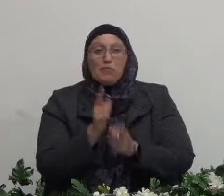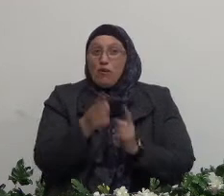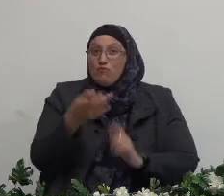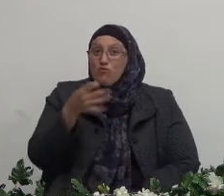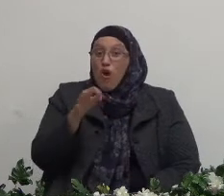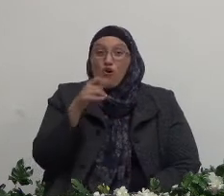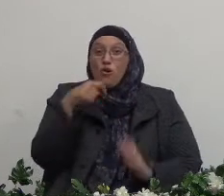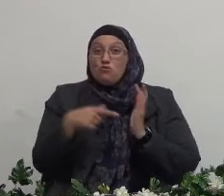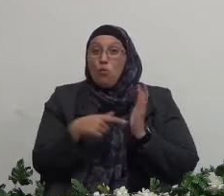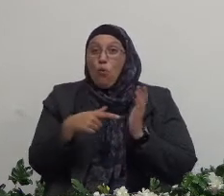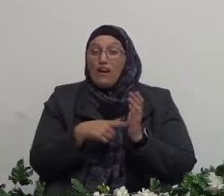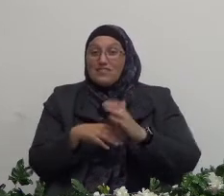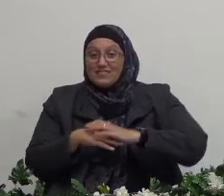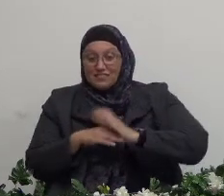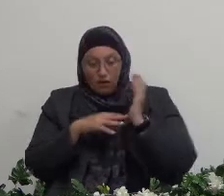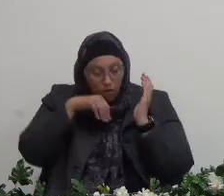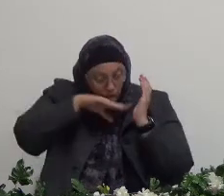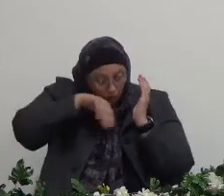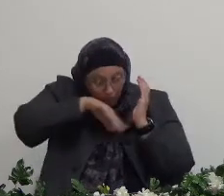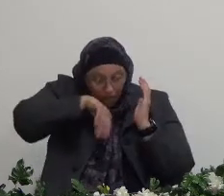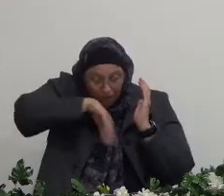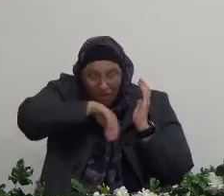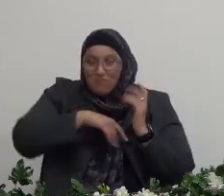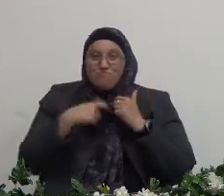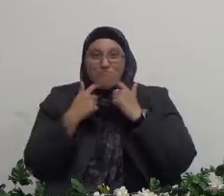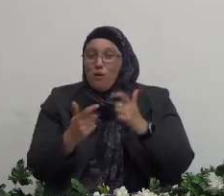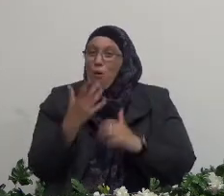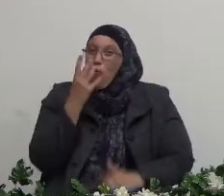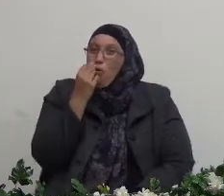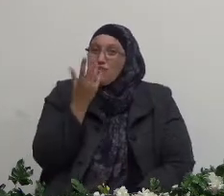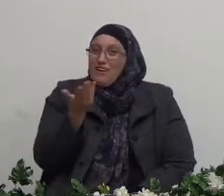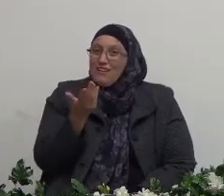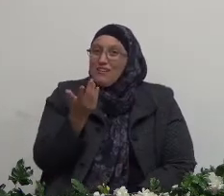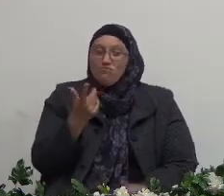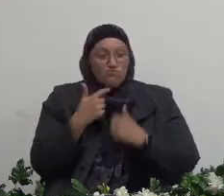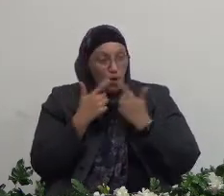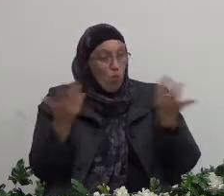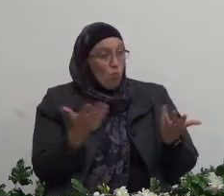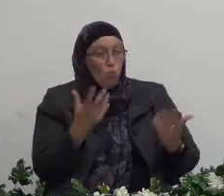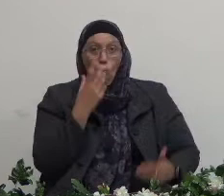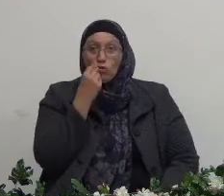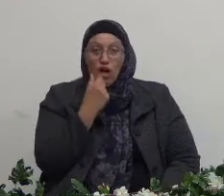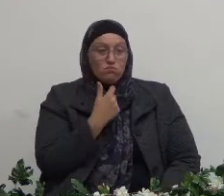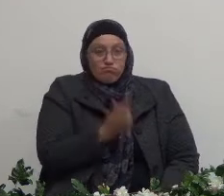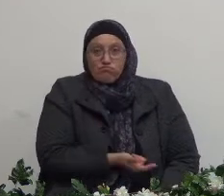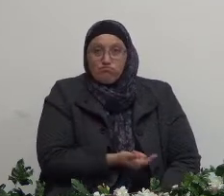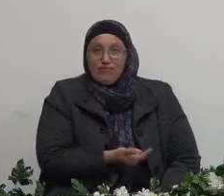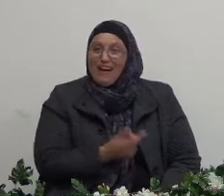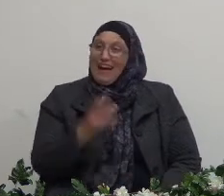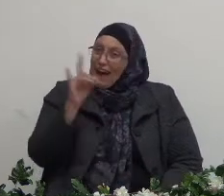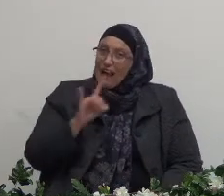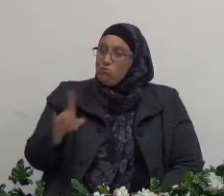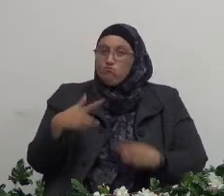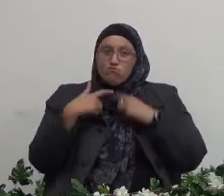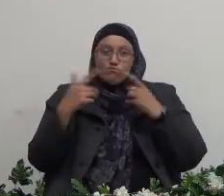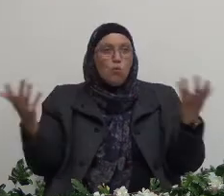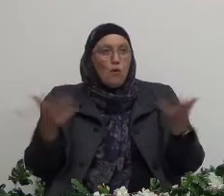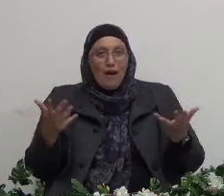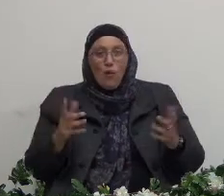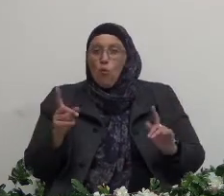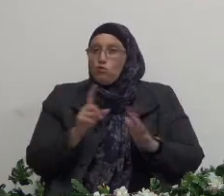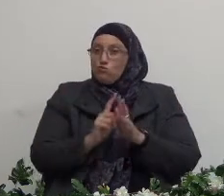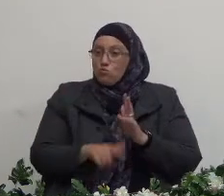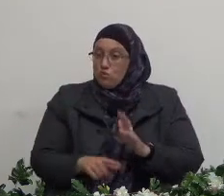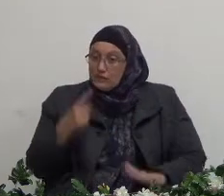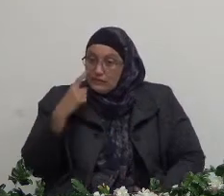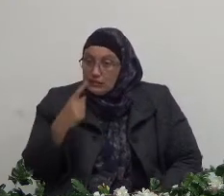all water for him. They drink from here or there. And this is the method of an animal. Whereas a human is someone that can